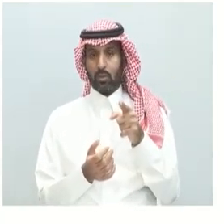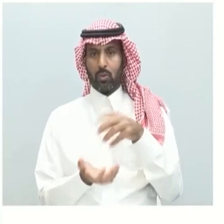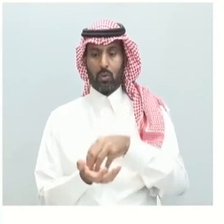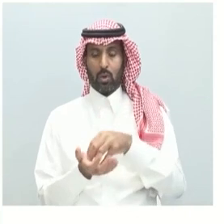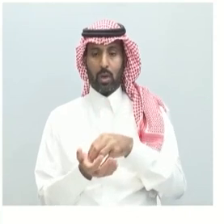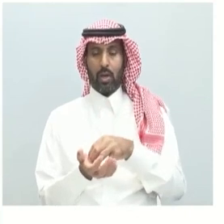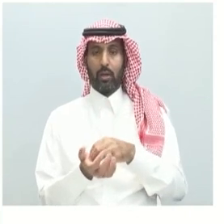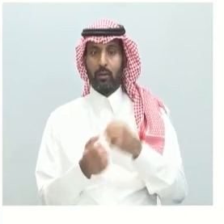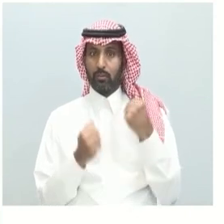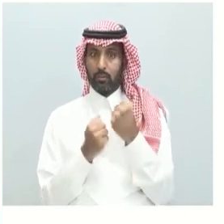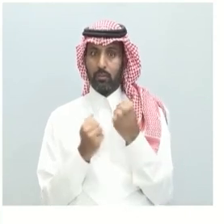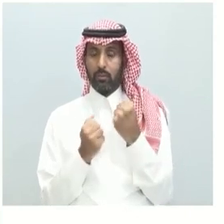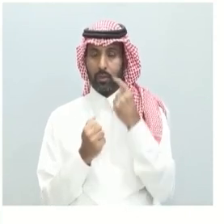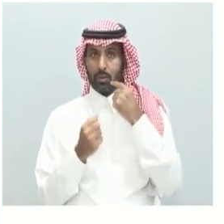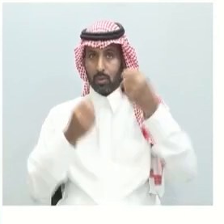winter,